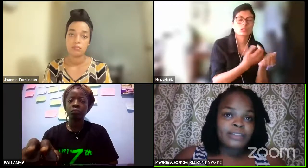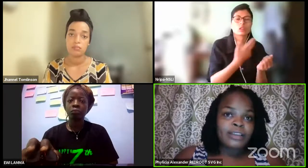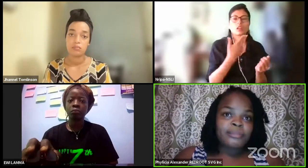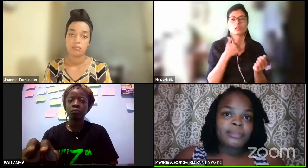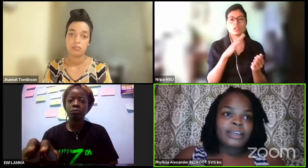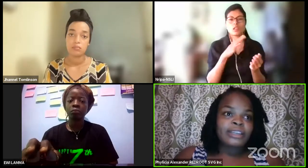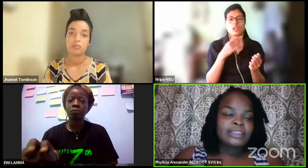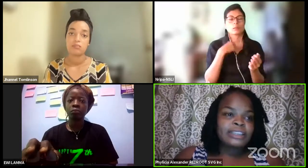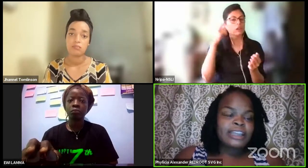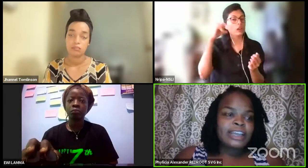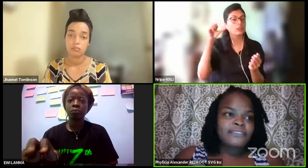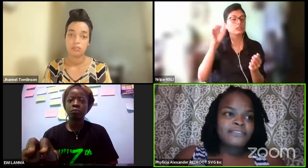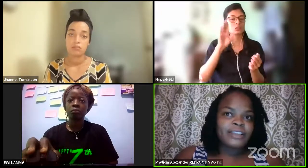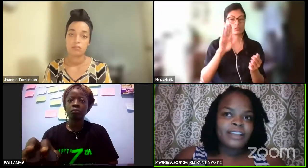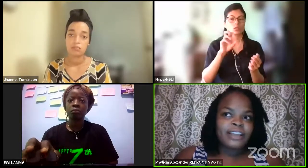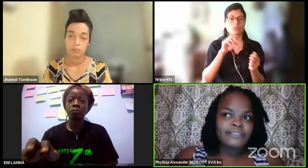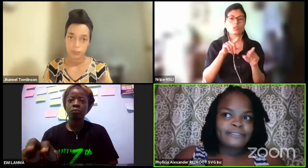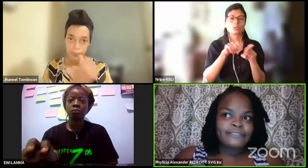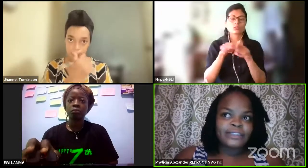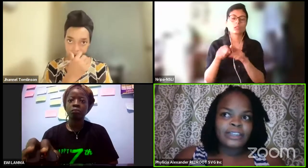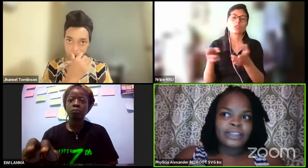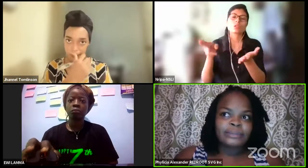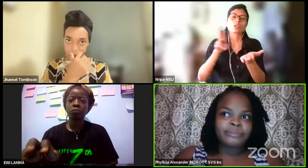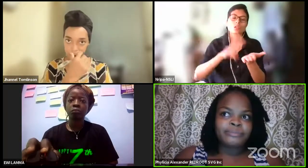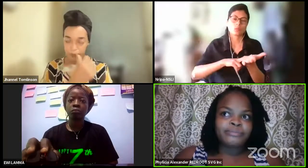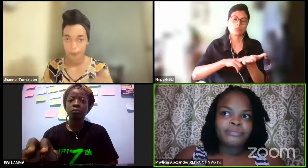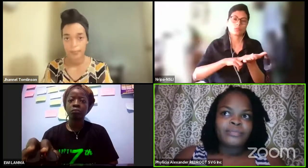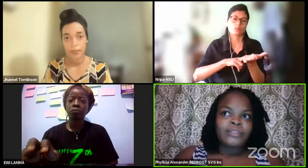needs to be done, because this has left